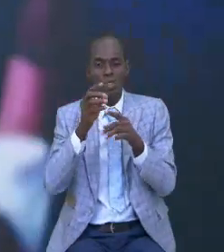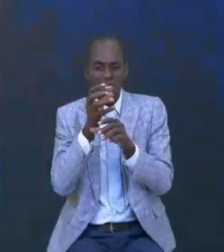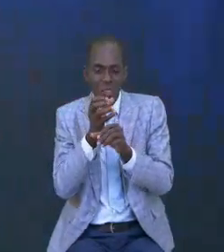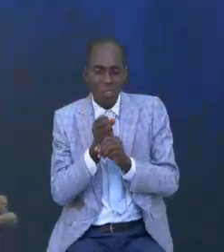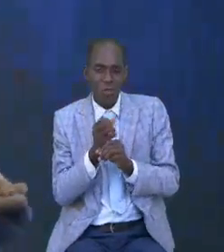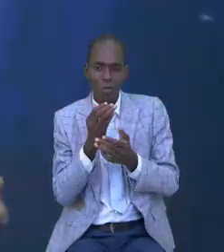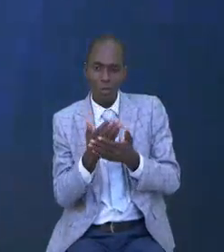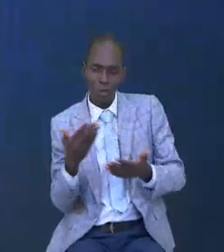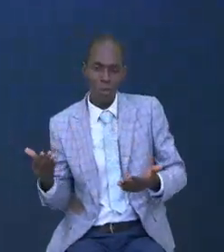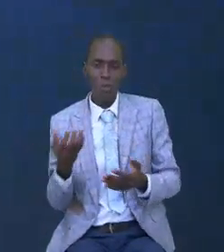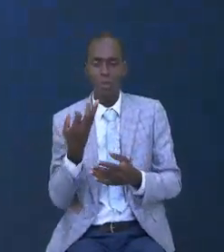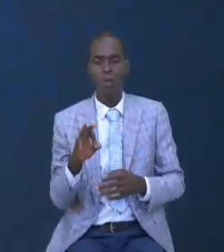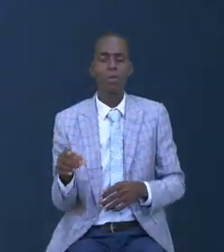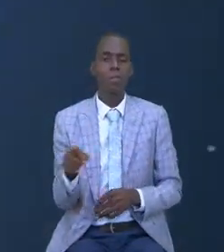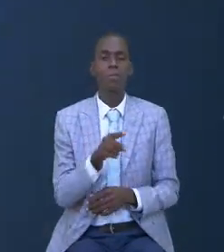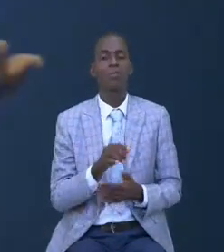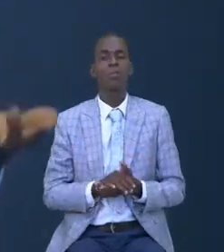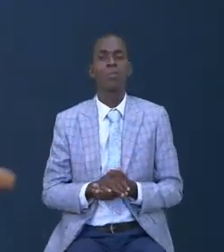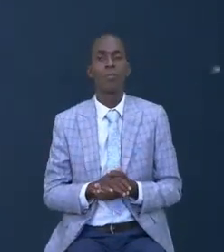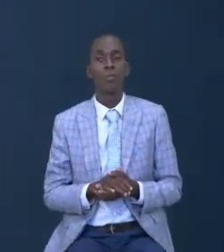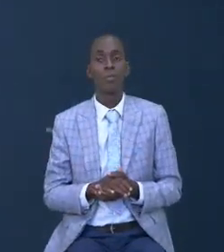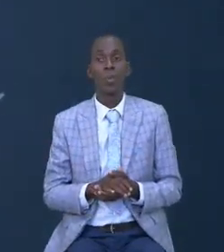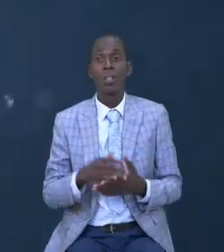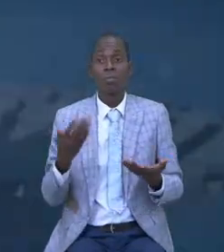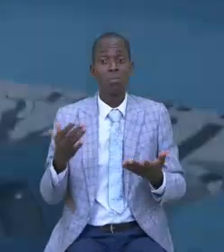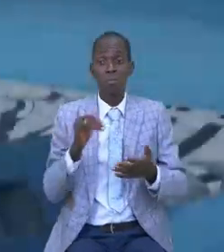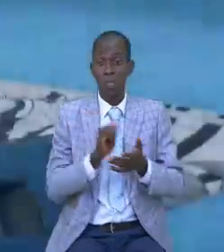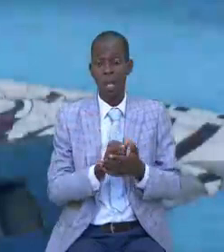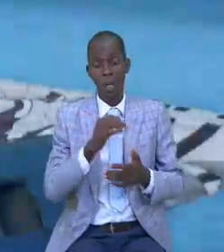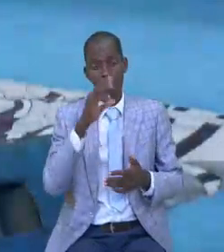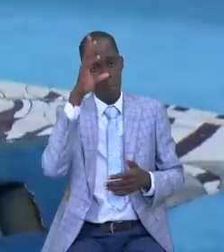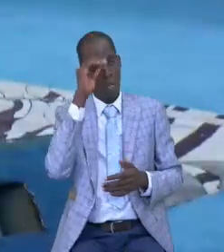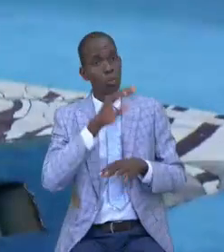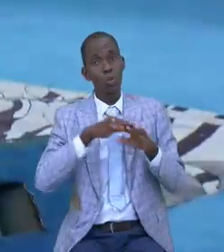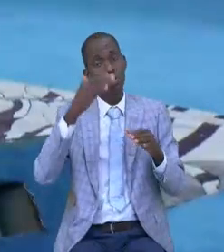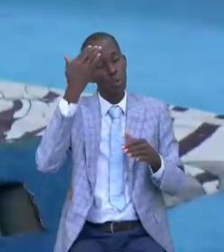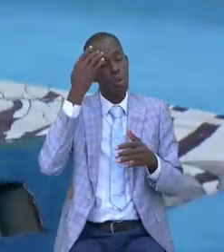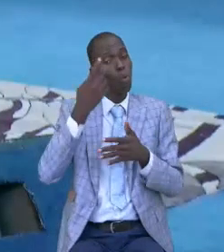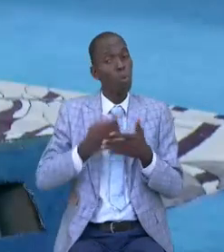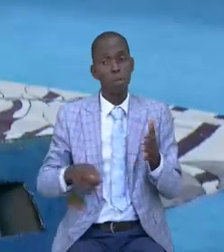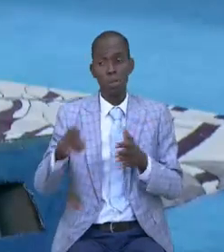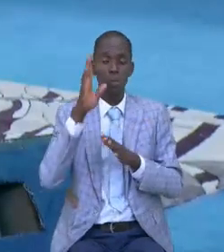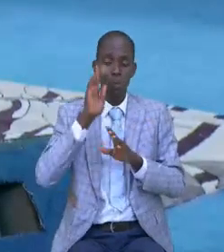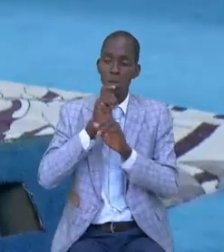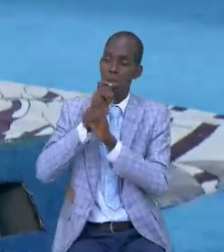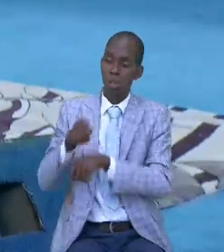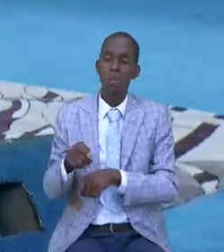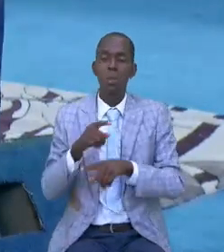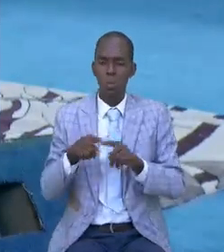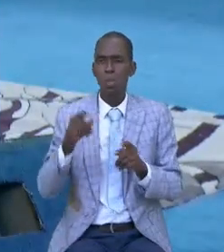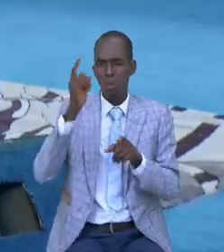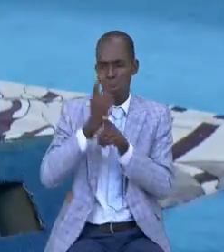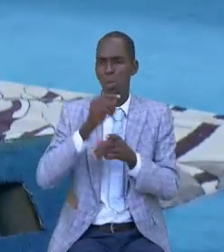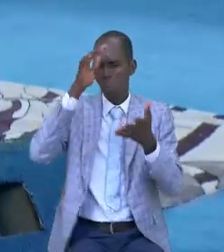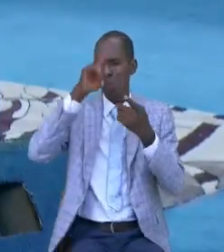something of them. He didn't know what they will offer, but he wanted, he knew he will get something, because the man